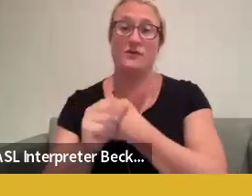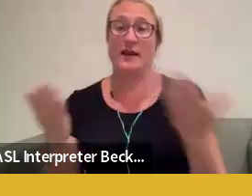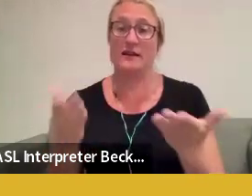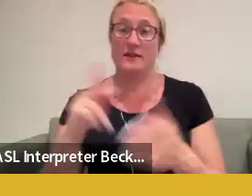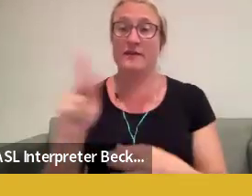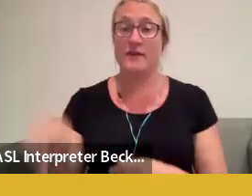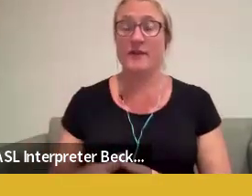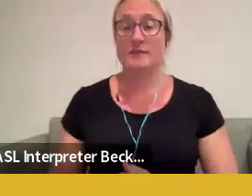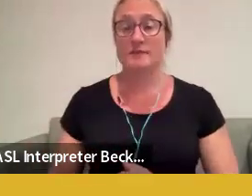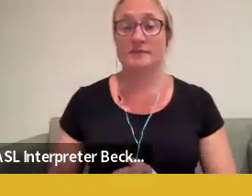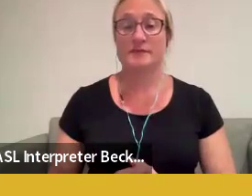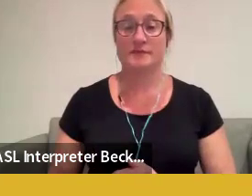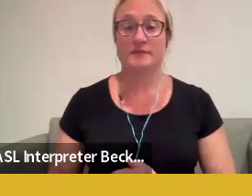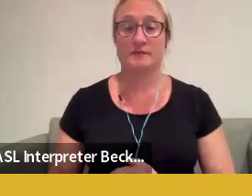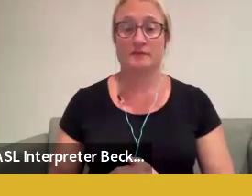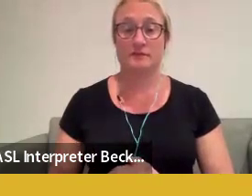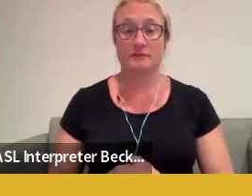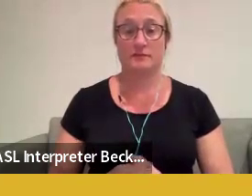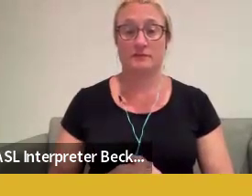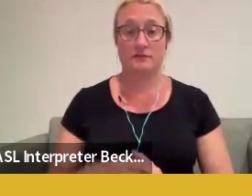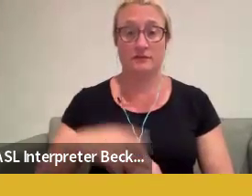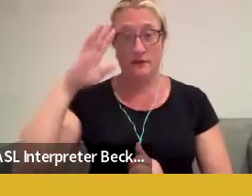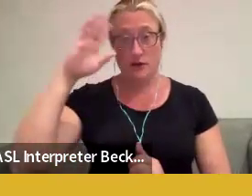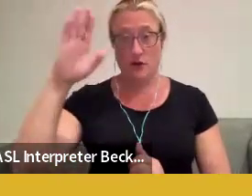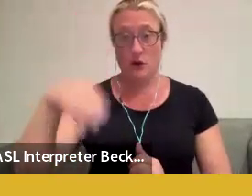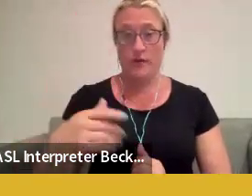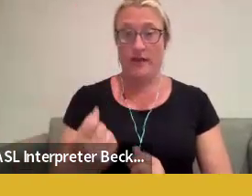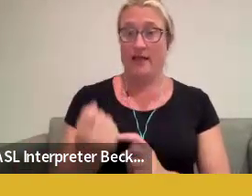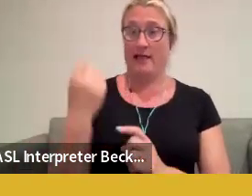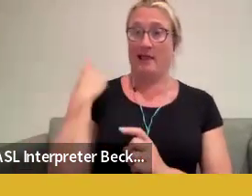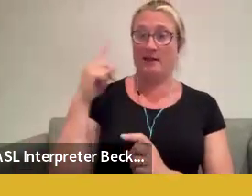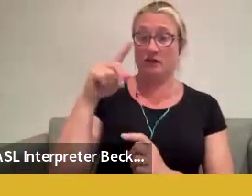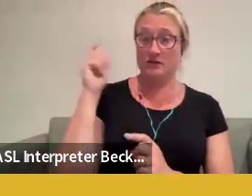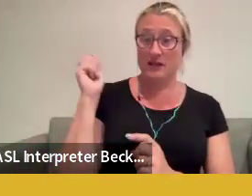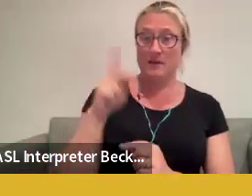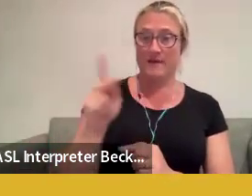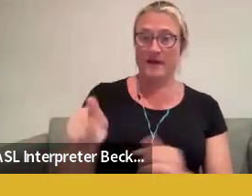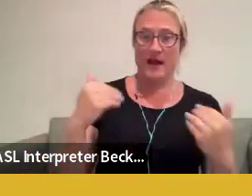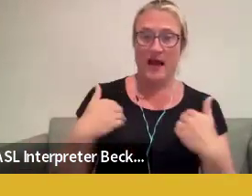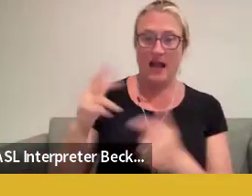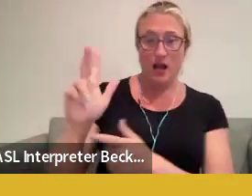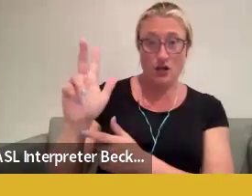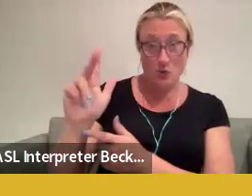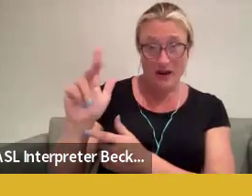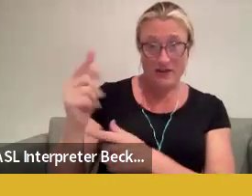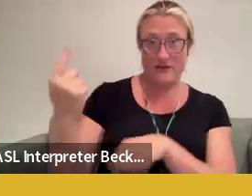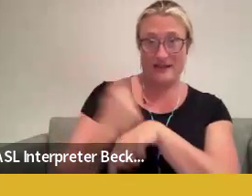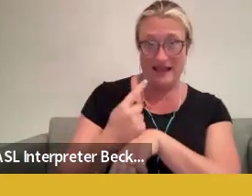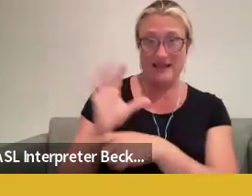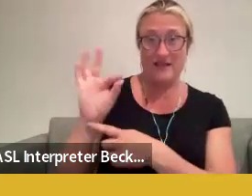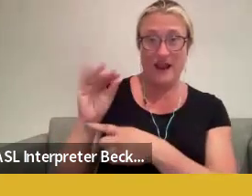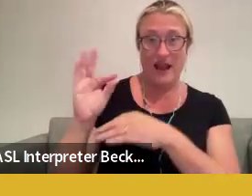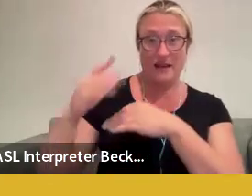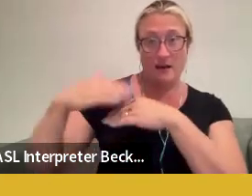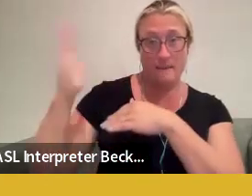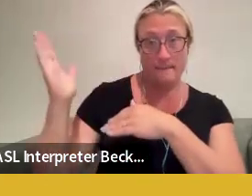Philadelphia. And did you know that in the summer of 2024, Philadelphia recorded 23 days of 90 plus degree weather?